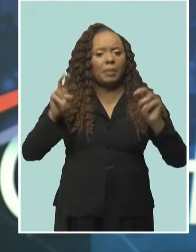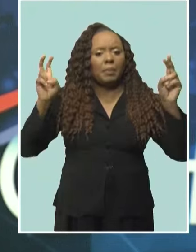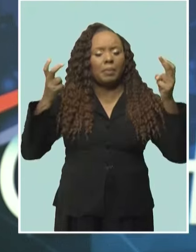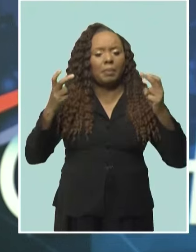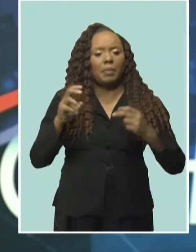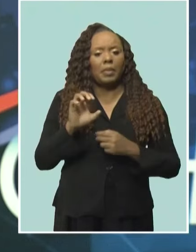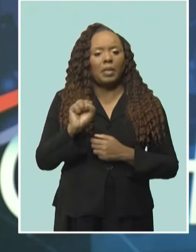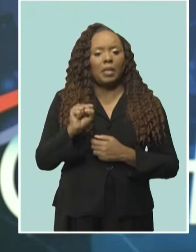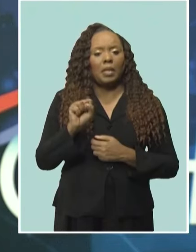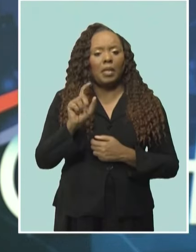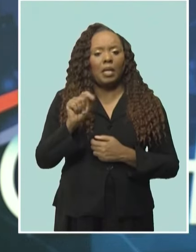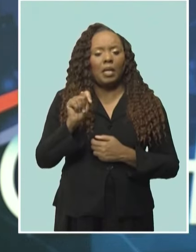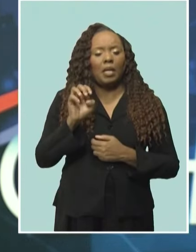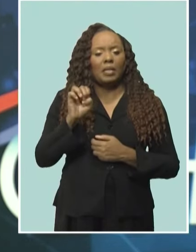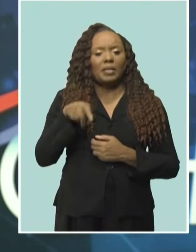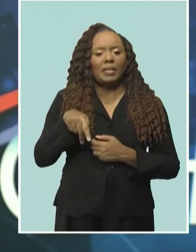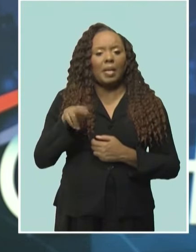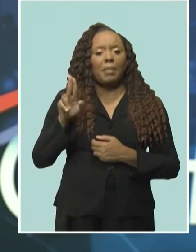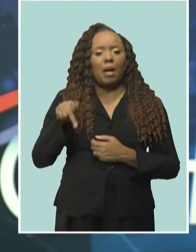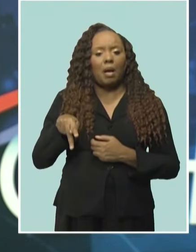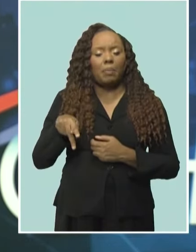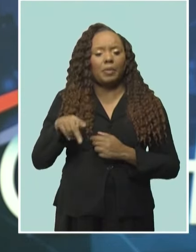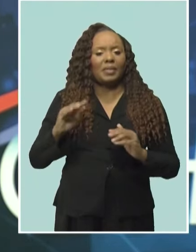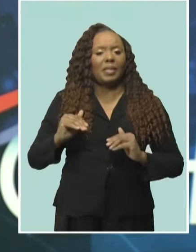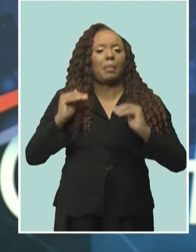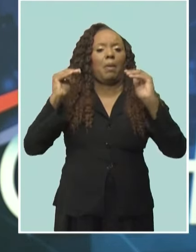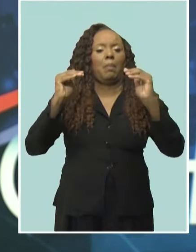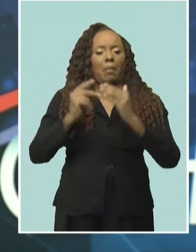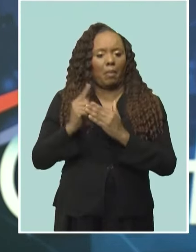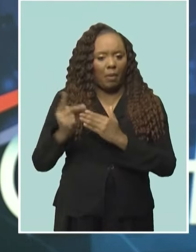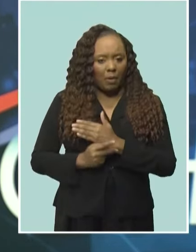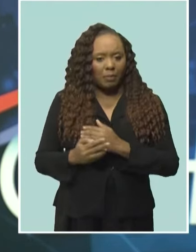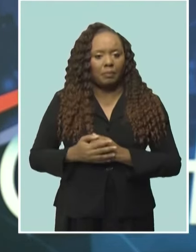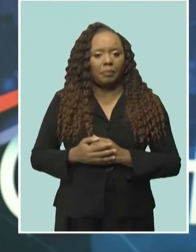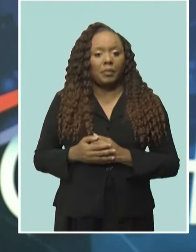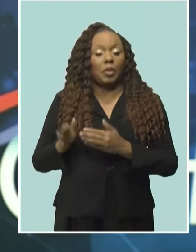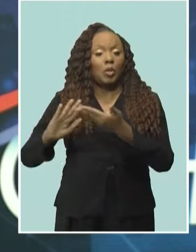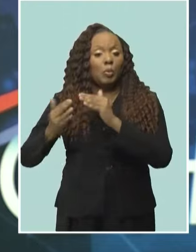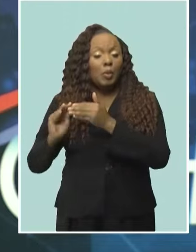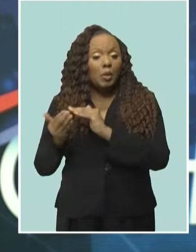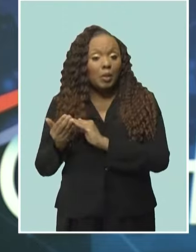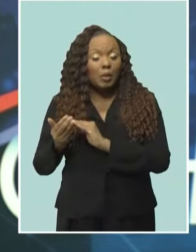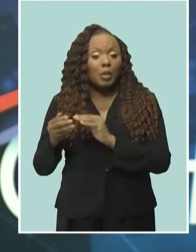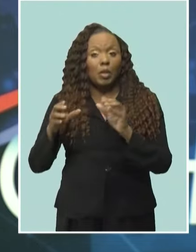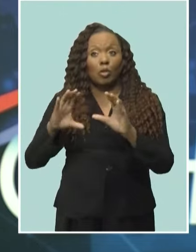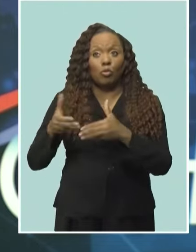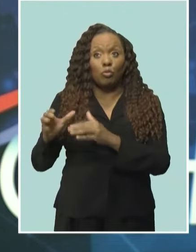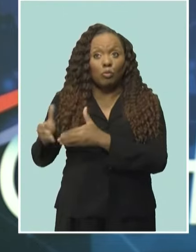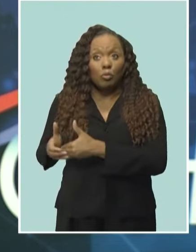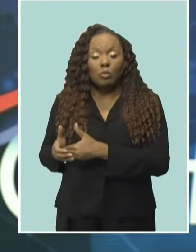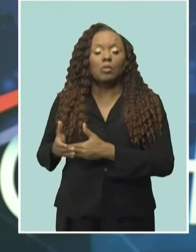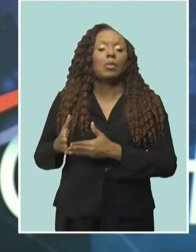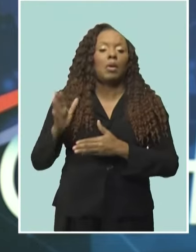involve professionals and community groups working together to boost the efforts of the Barbados Police Service.